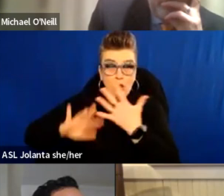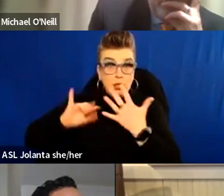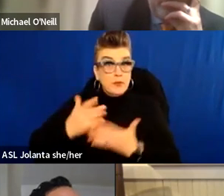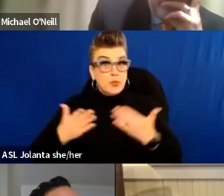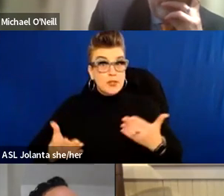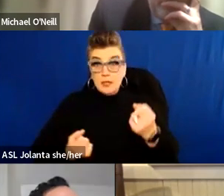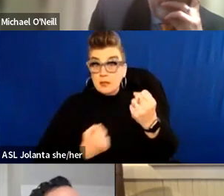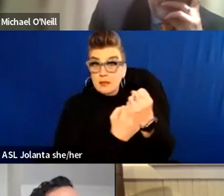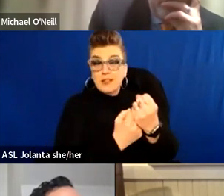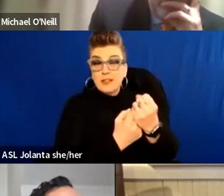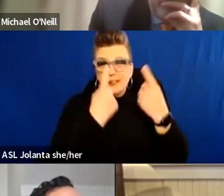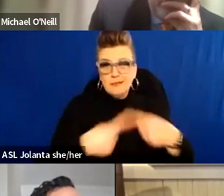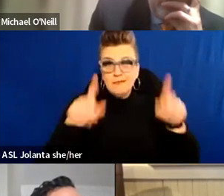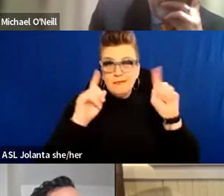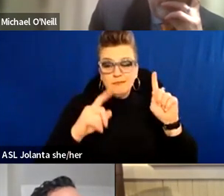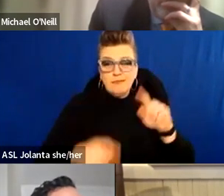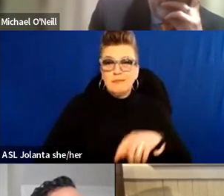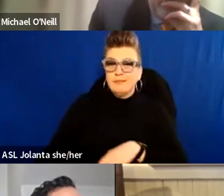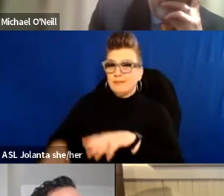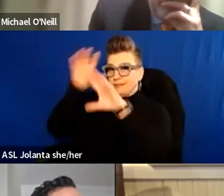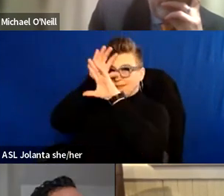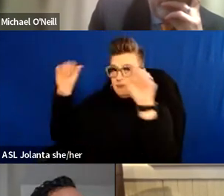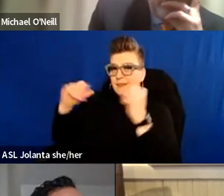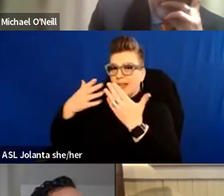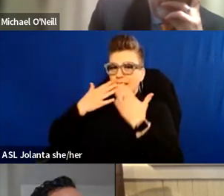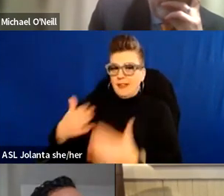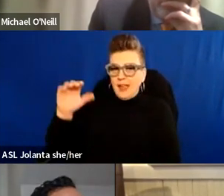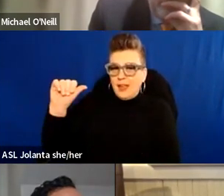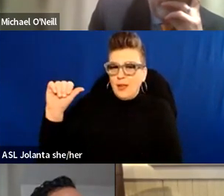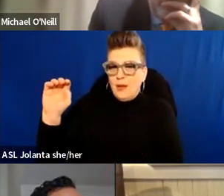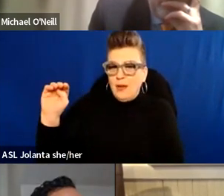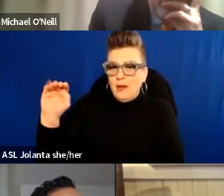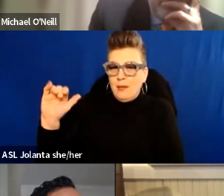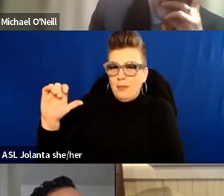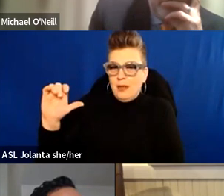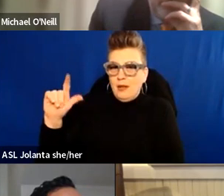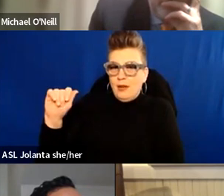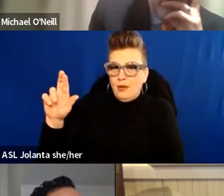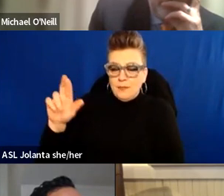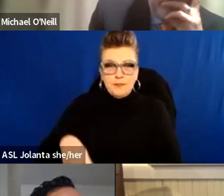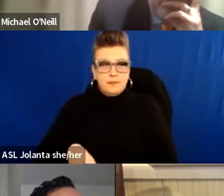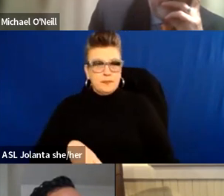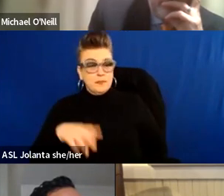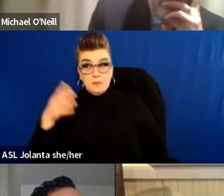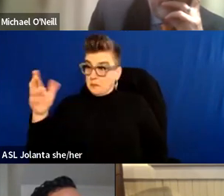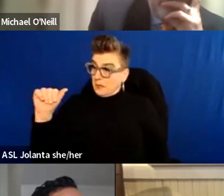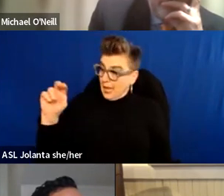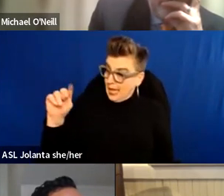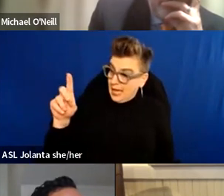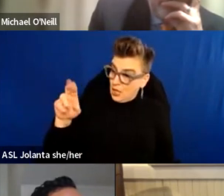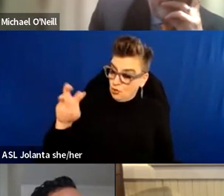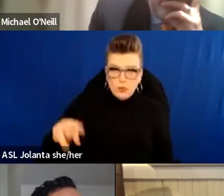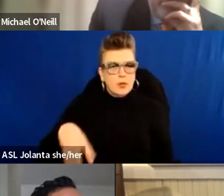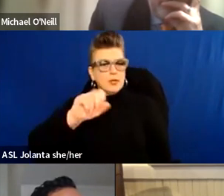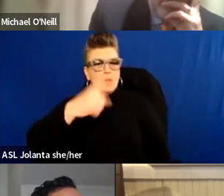point thank you um andrew one example of what we're doing is